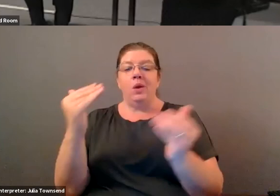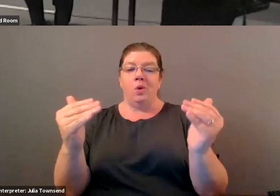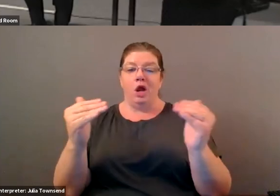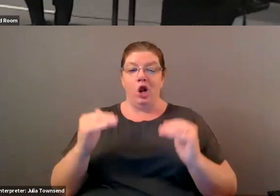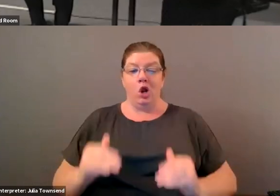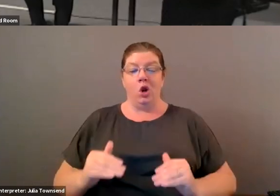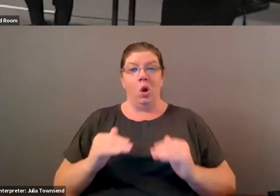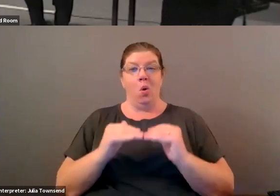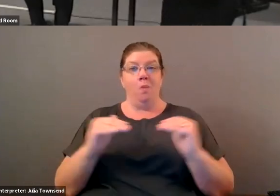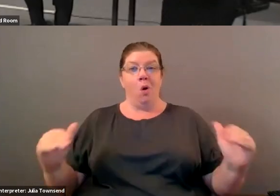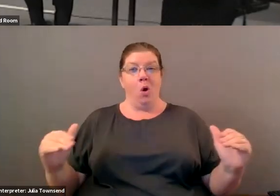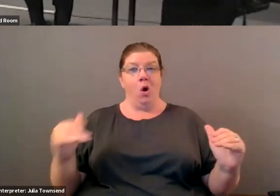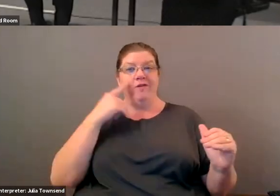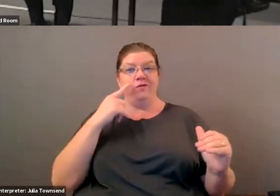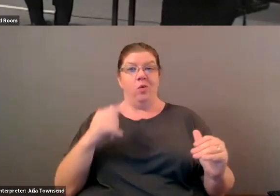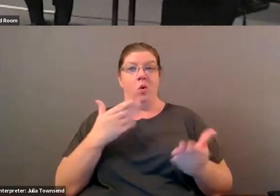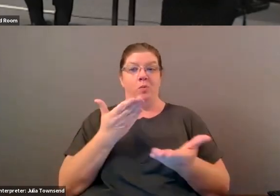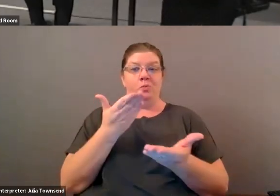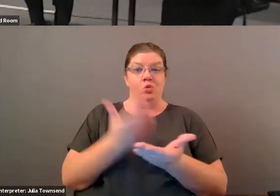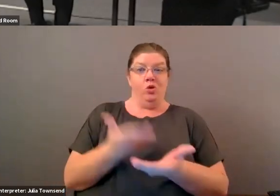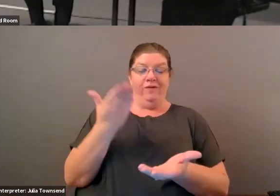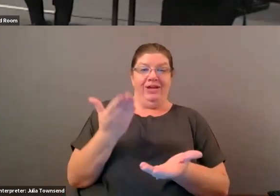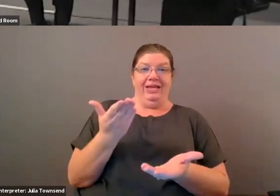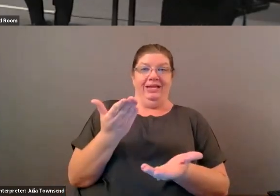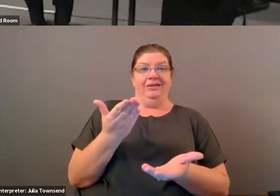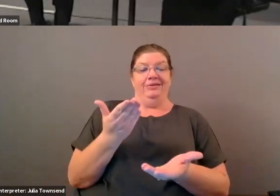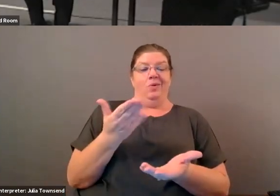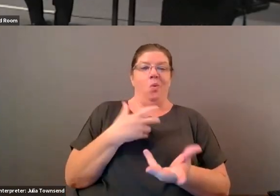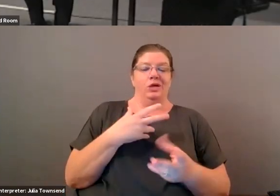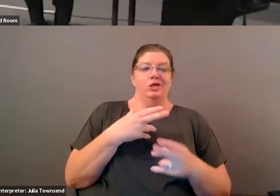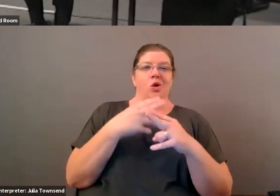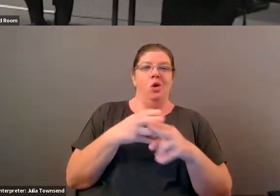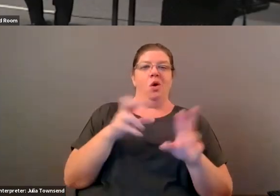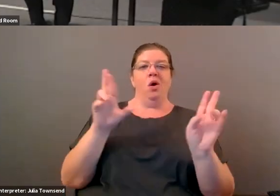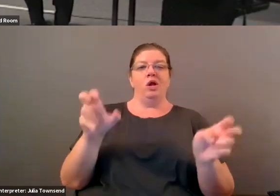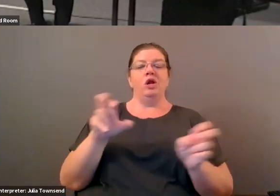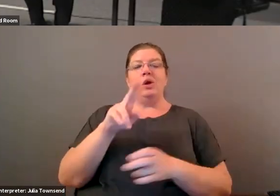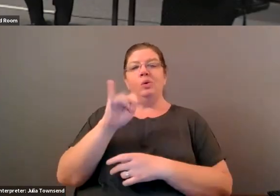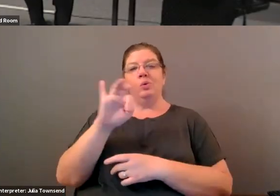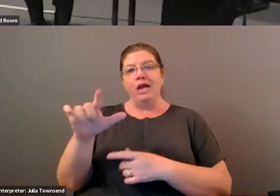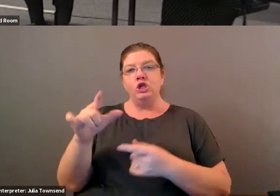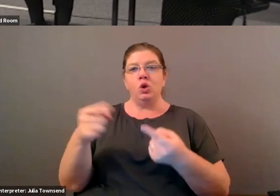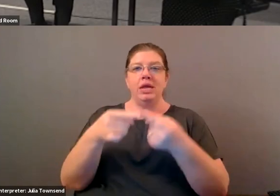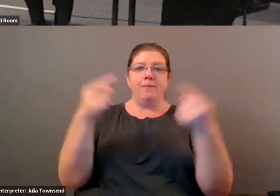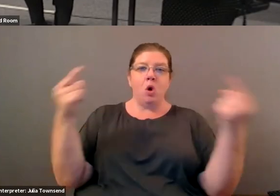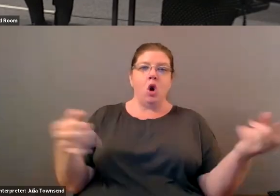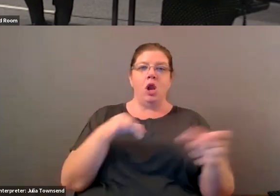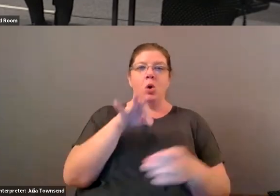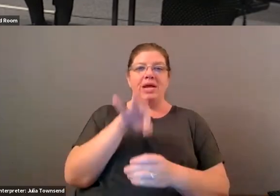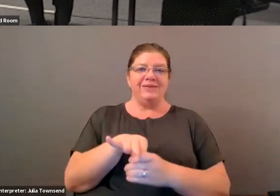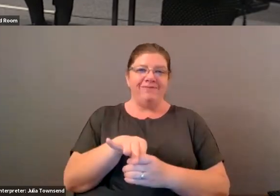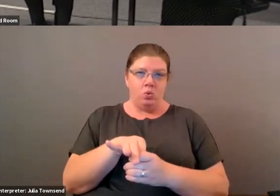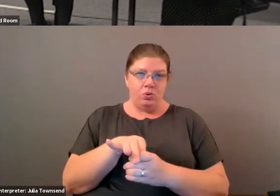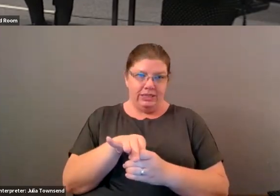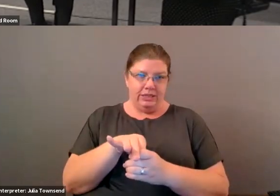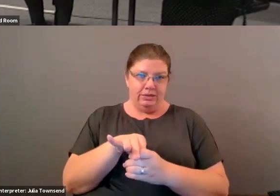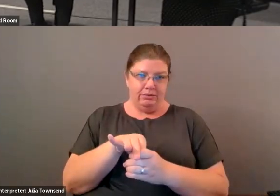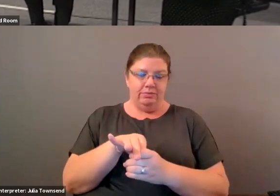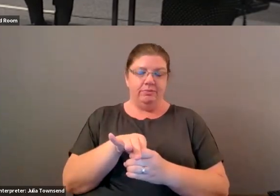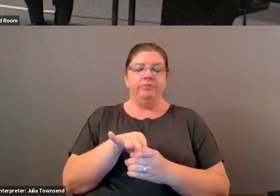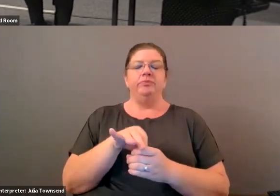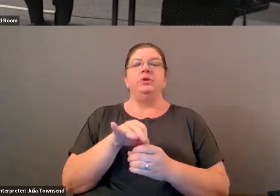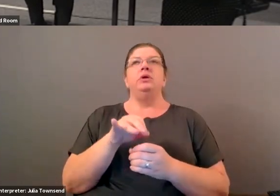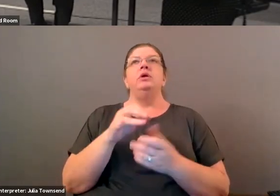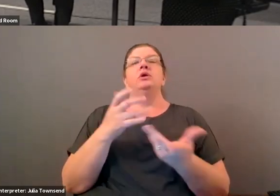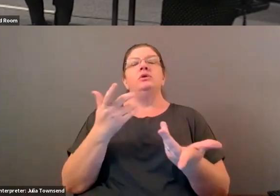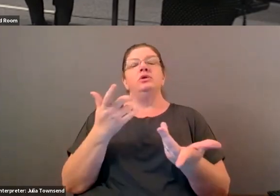for proving that there was what's called racially polarized voting. And so one